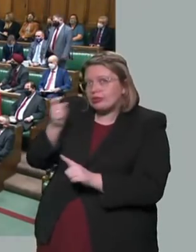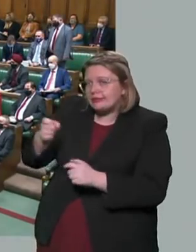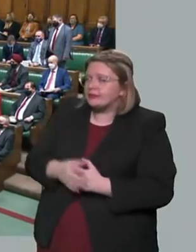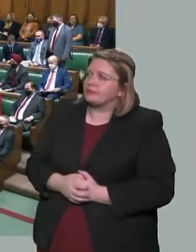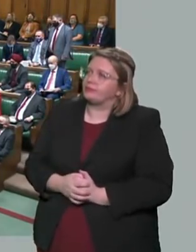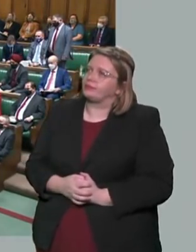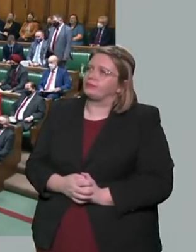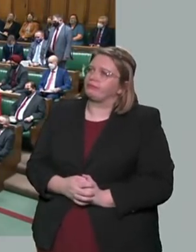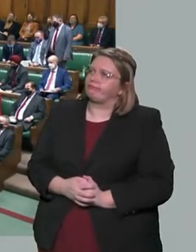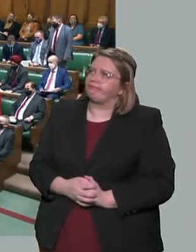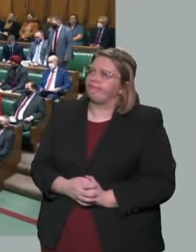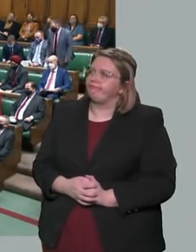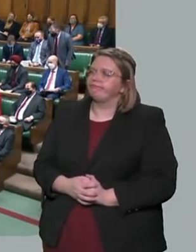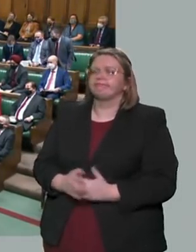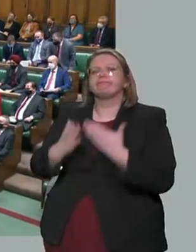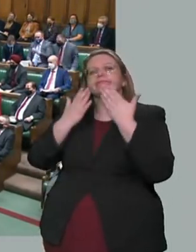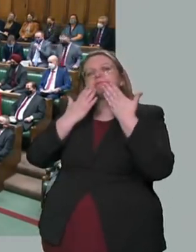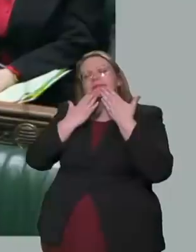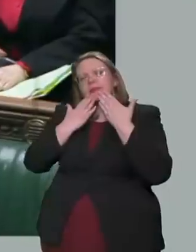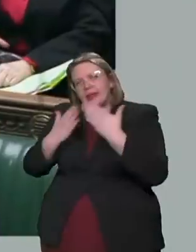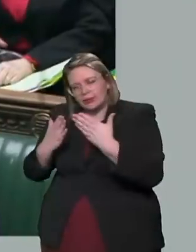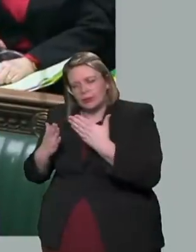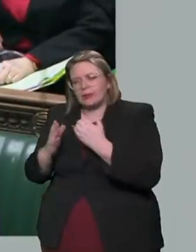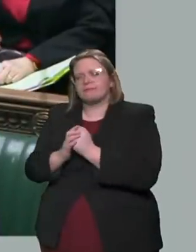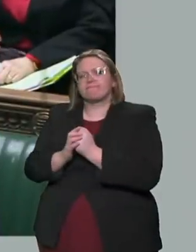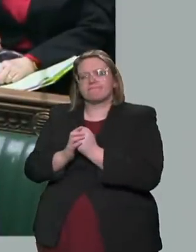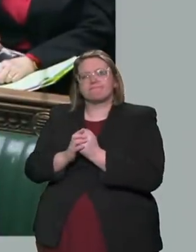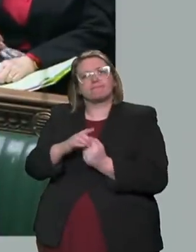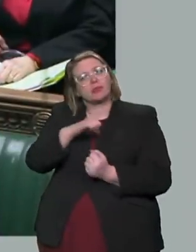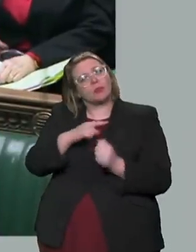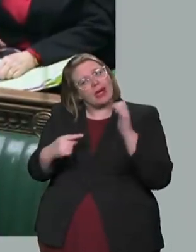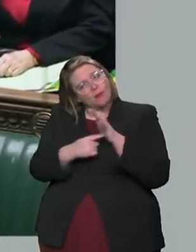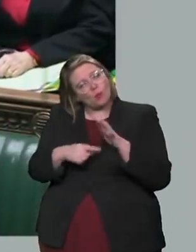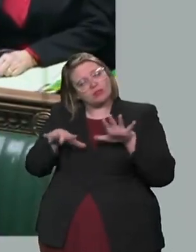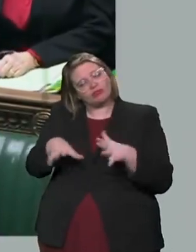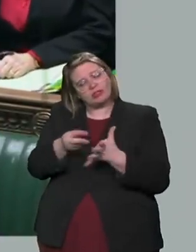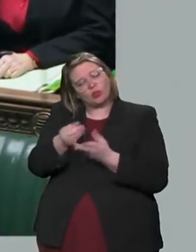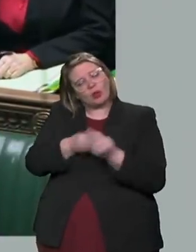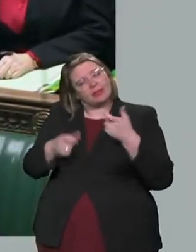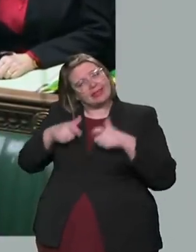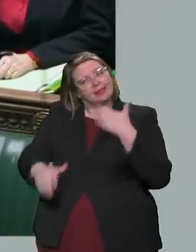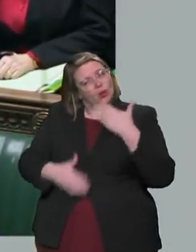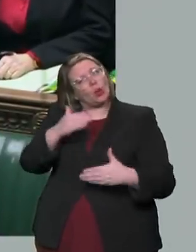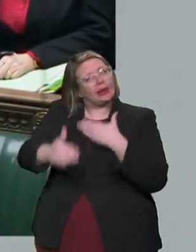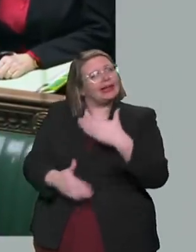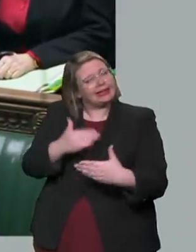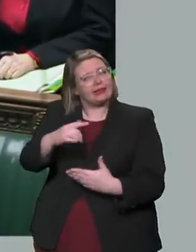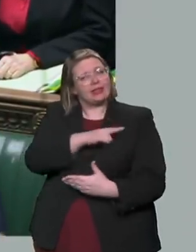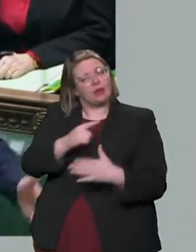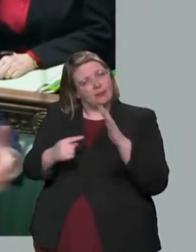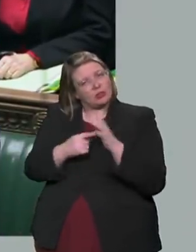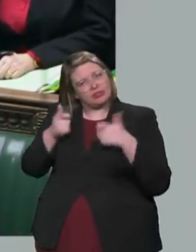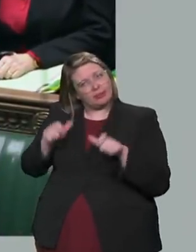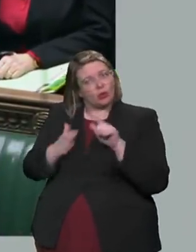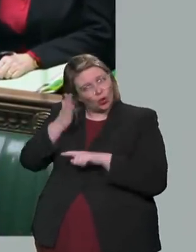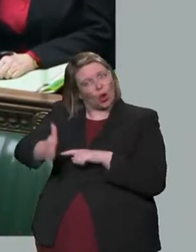I thank him, but it goes to show why it's so important to keep this country going, Mr. Speaker, and to keep people going to the